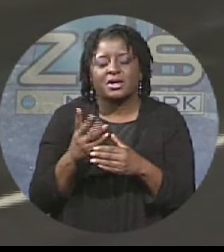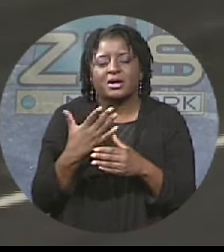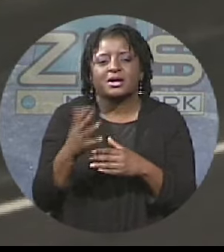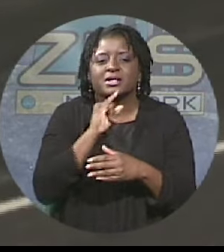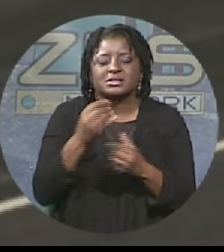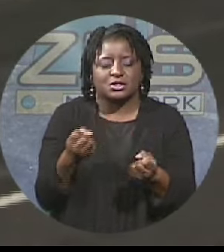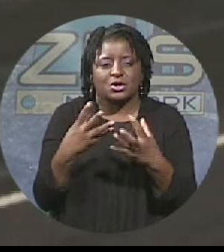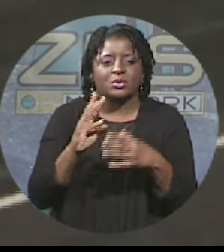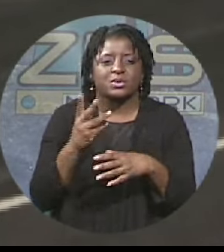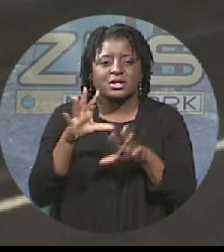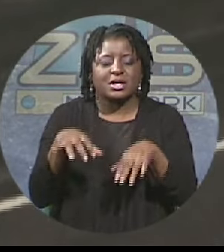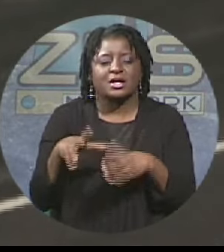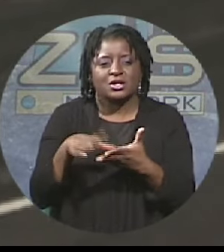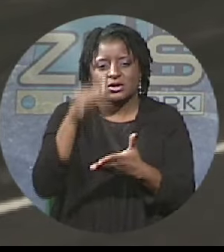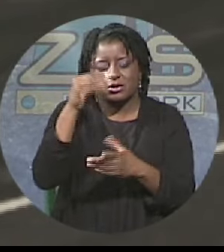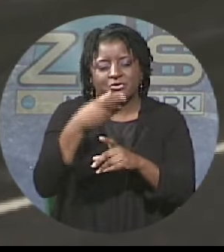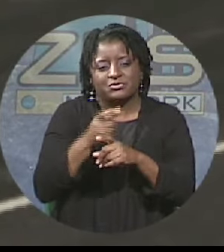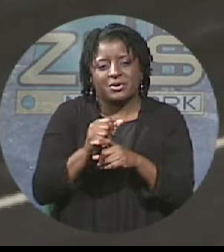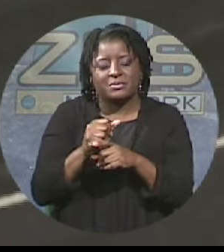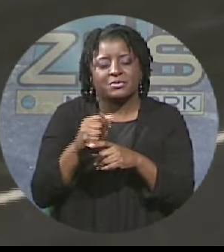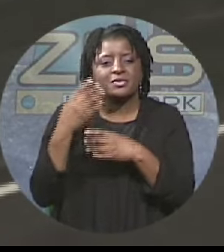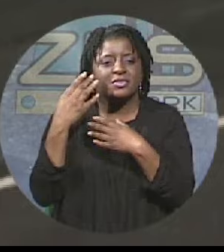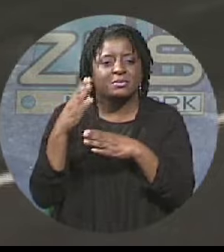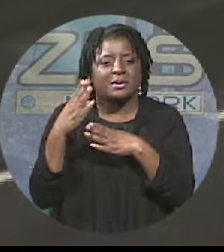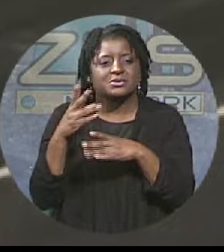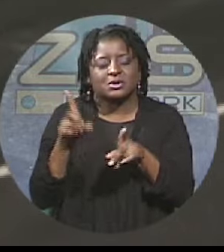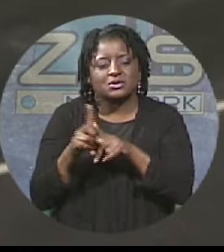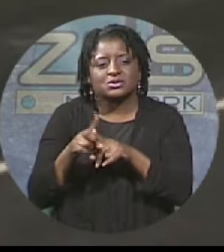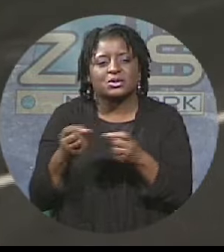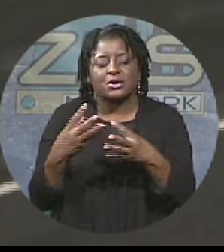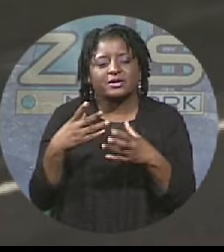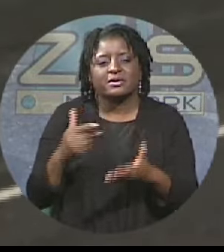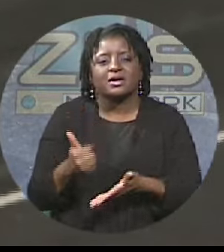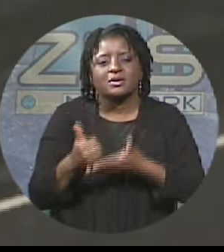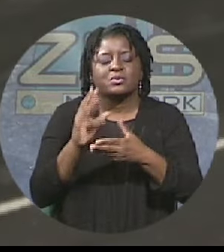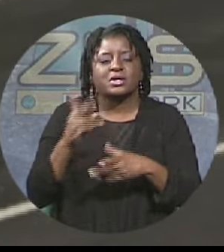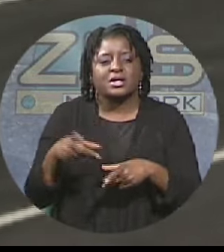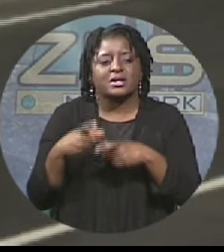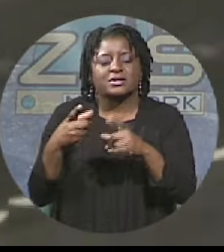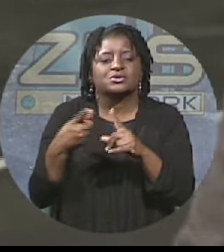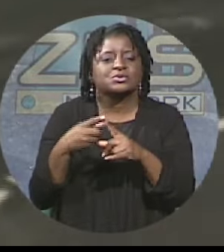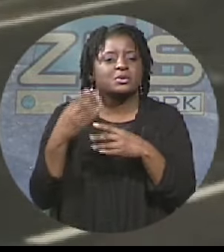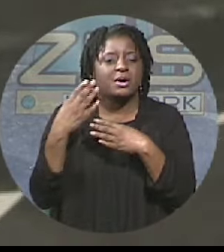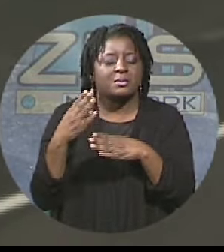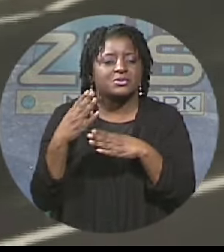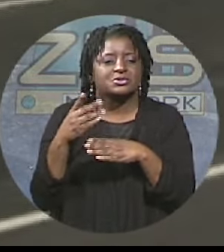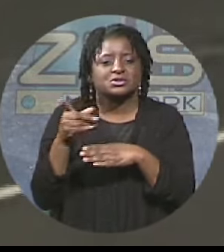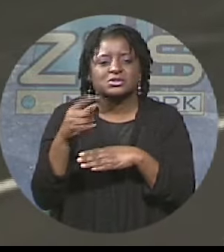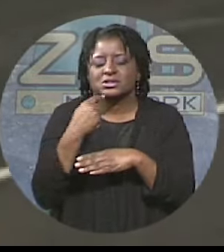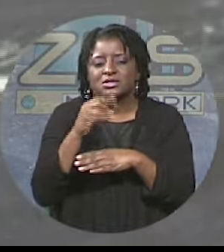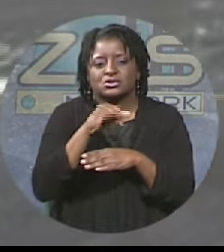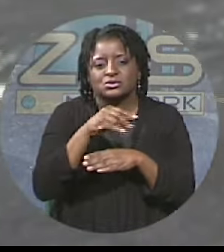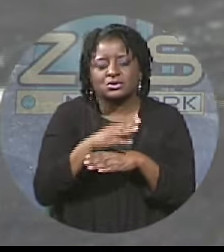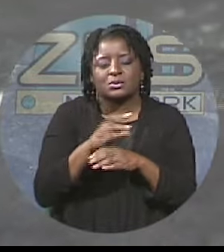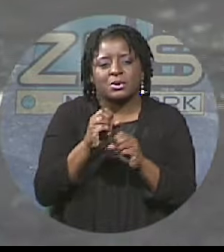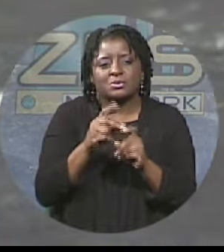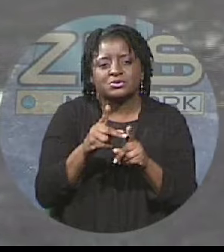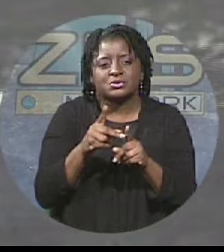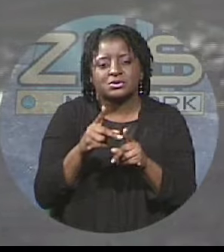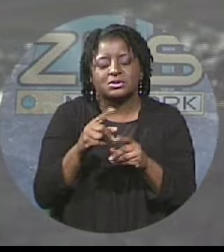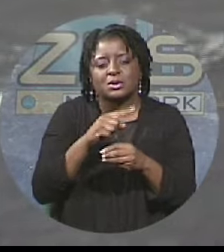likewise, there are things that we can also lend to the Bahamas, so I'm grateful for that exchange. In fact, the premier says job opportunities were among